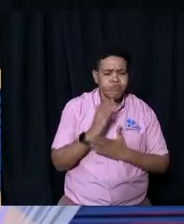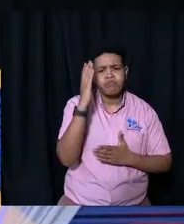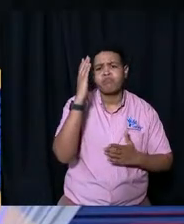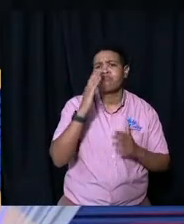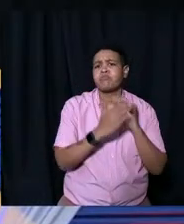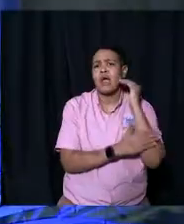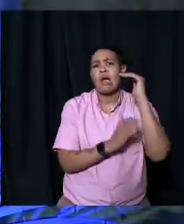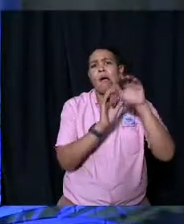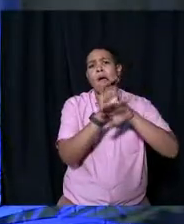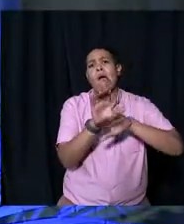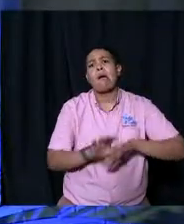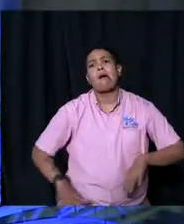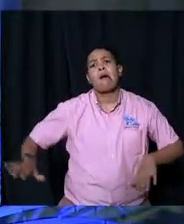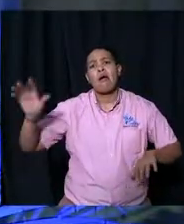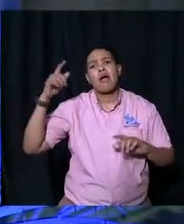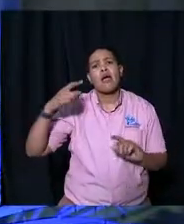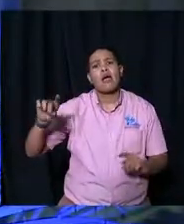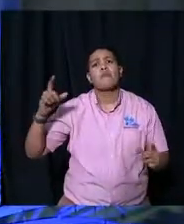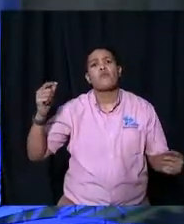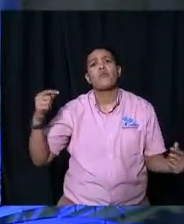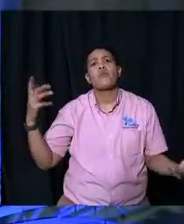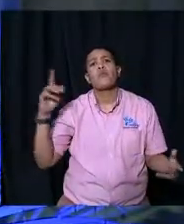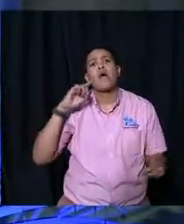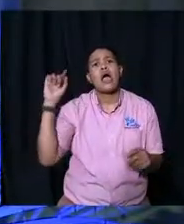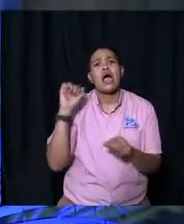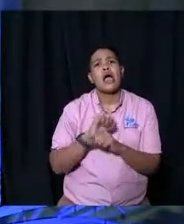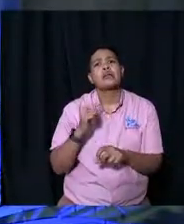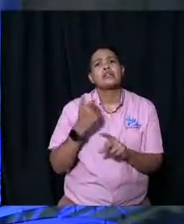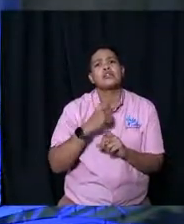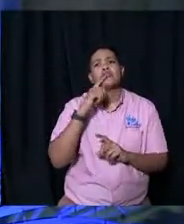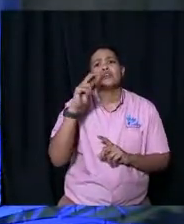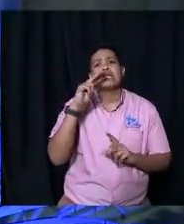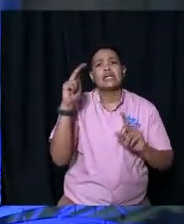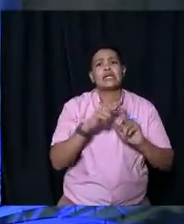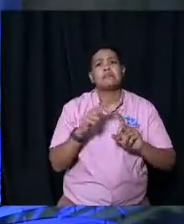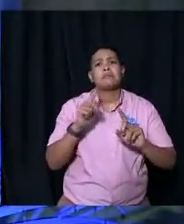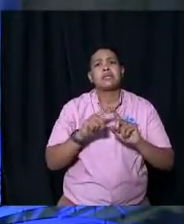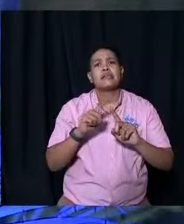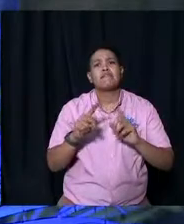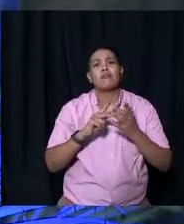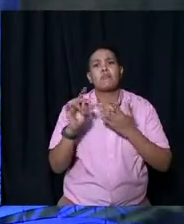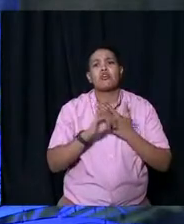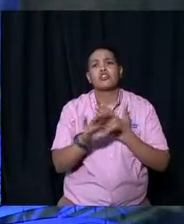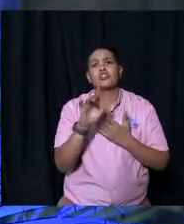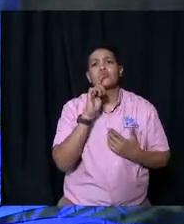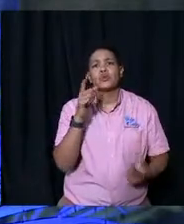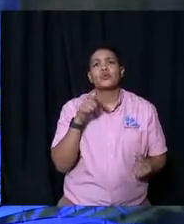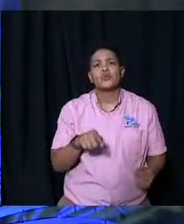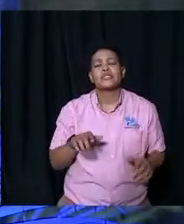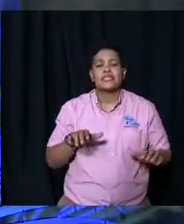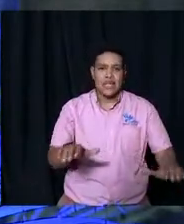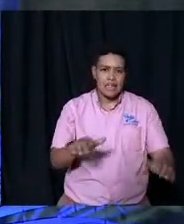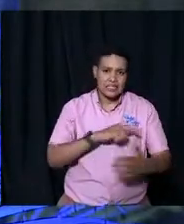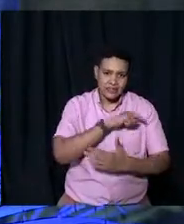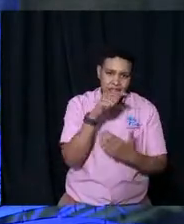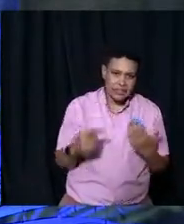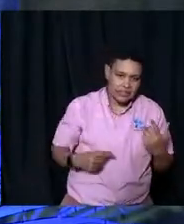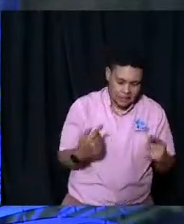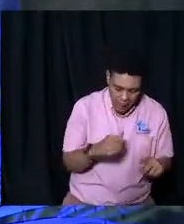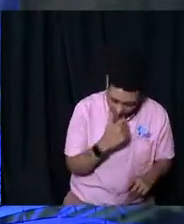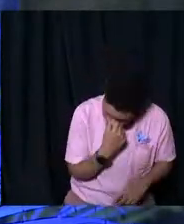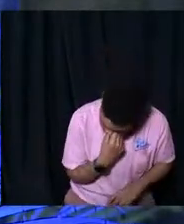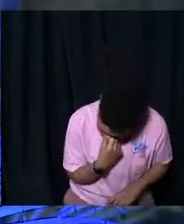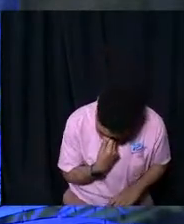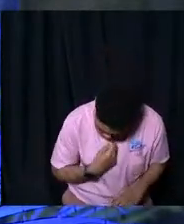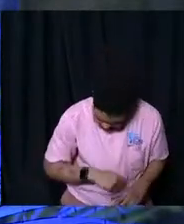is that they actually implement projects that do these activities. Yes. And